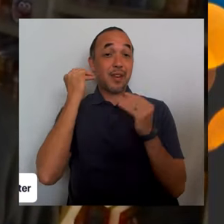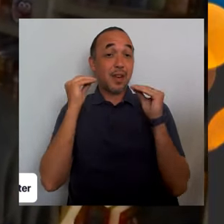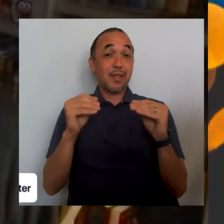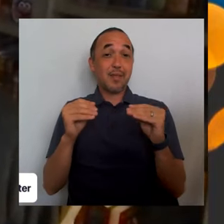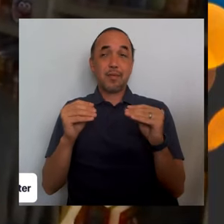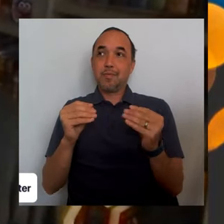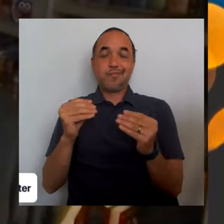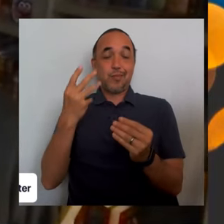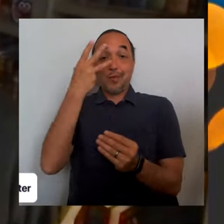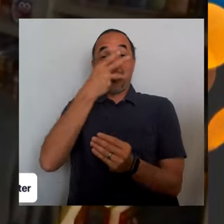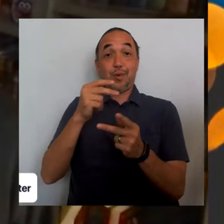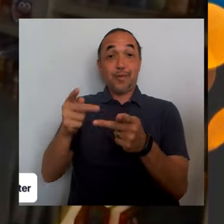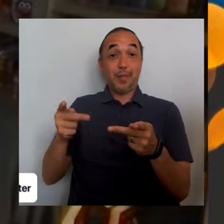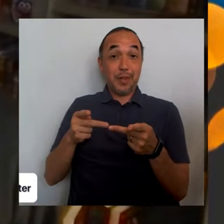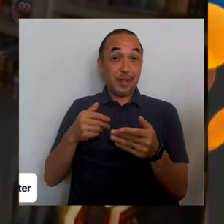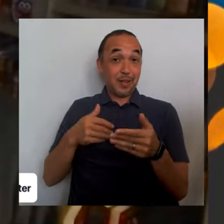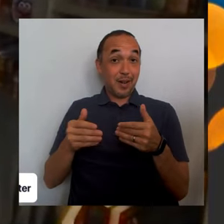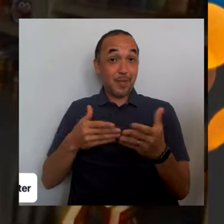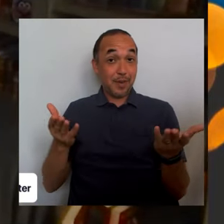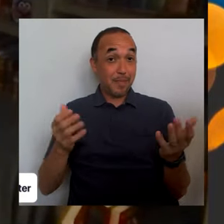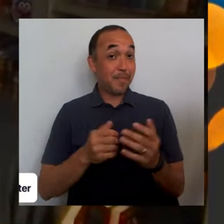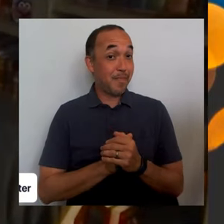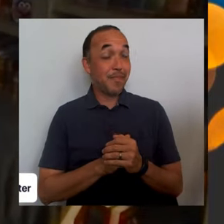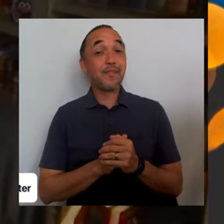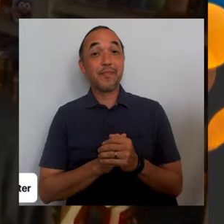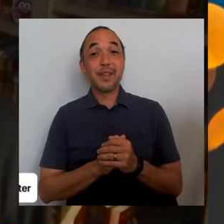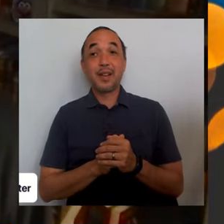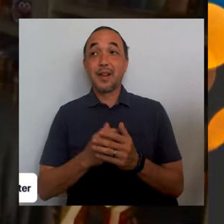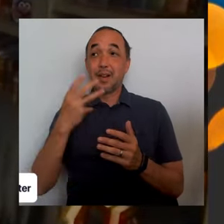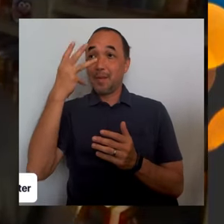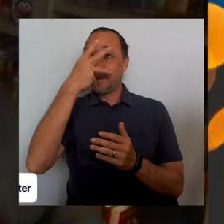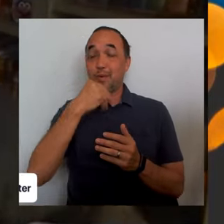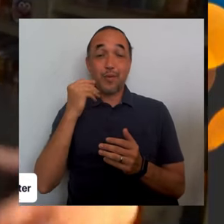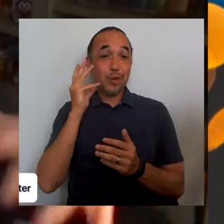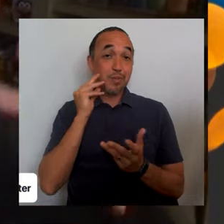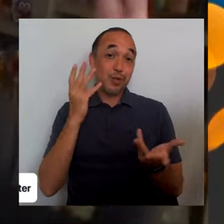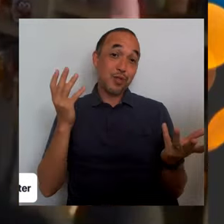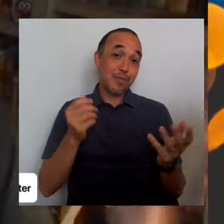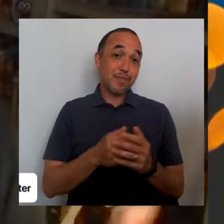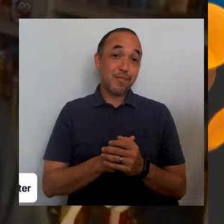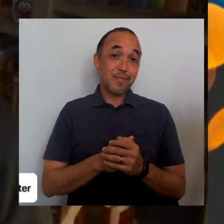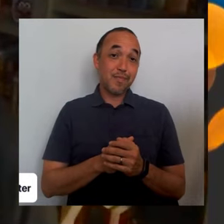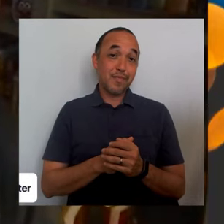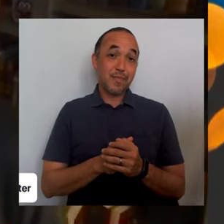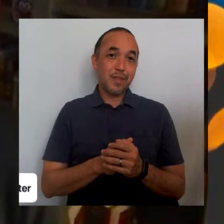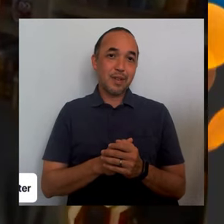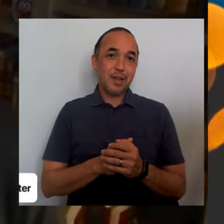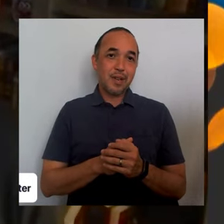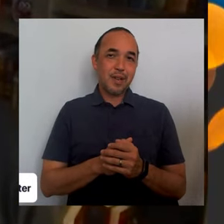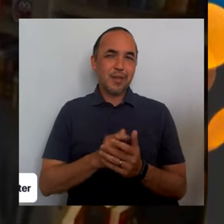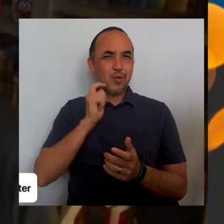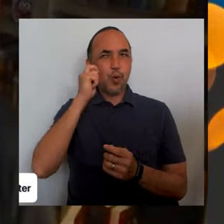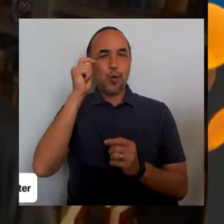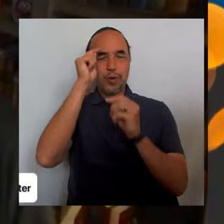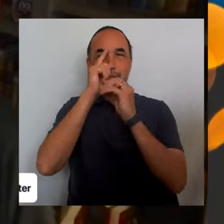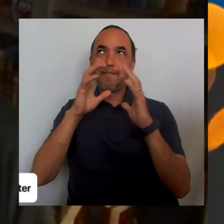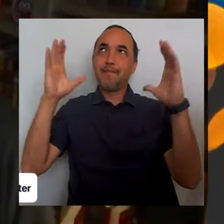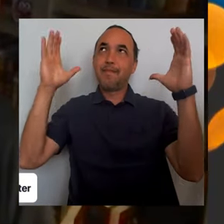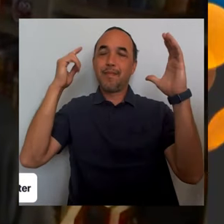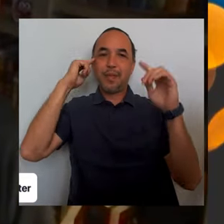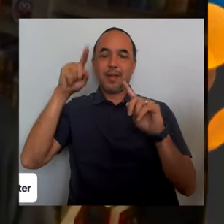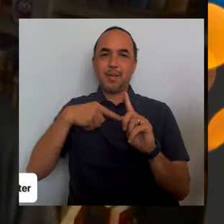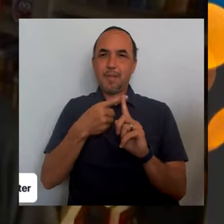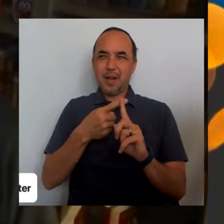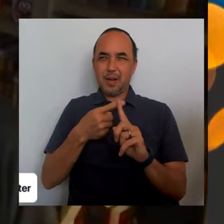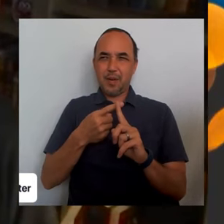gorgeous, beautiful to look at, beautiful to be in, and just picture what it was happening when it was a working building